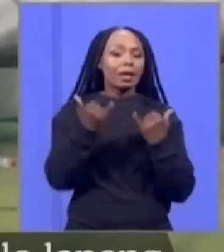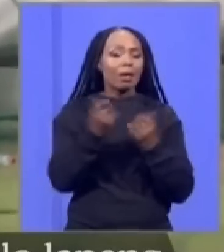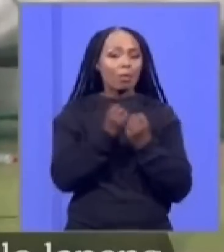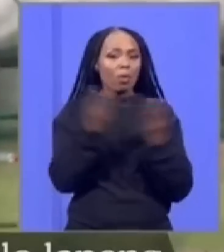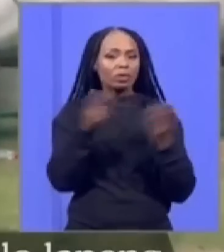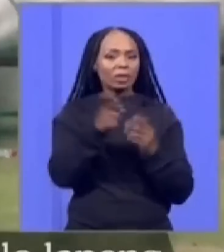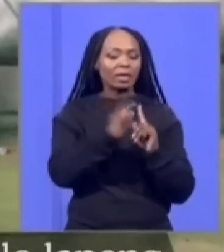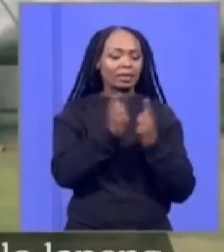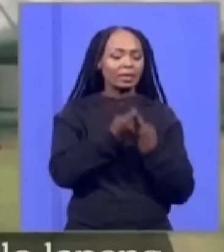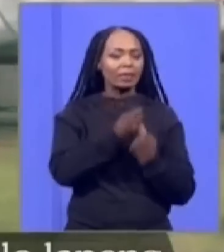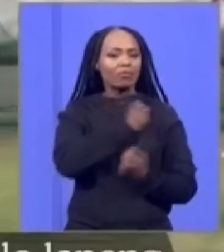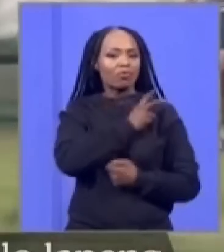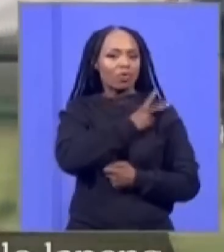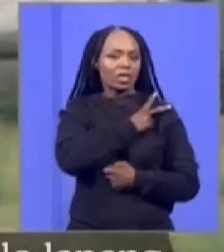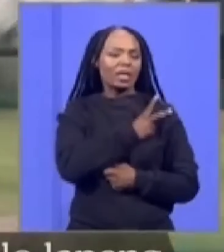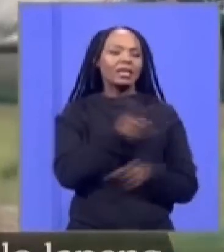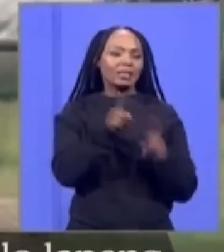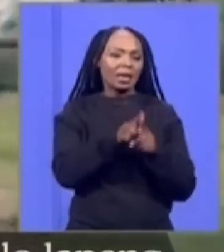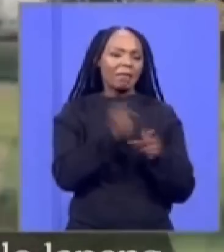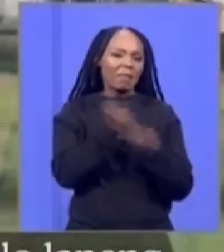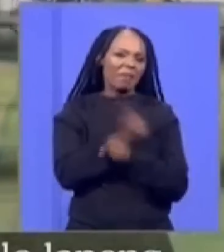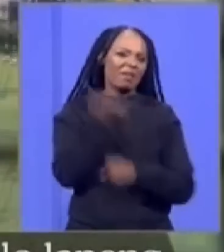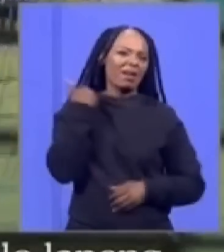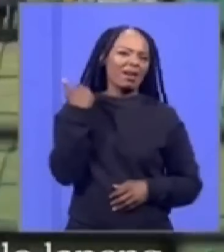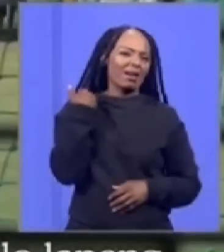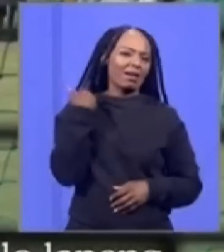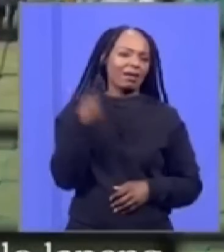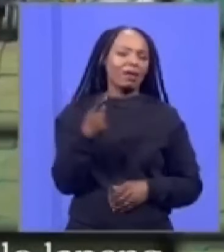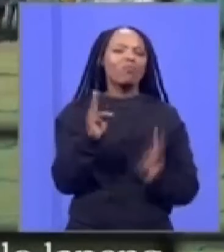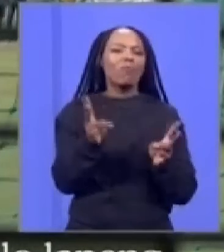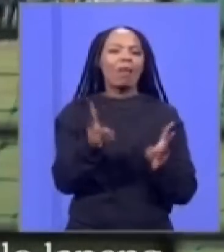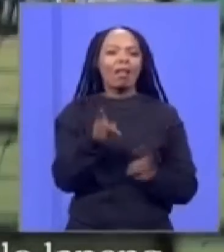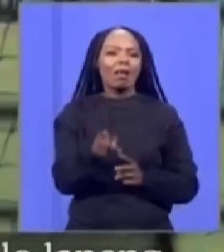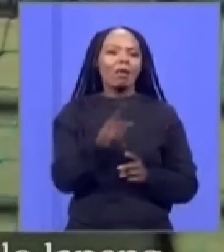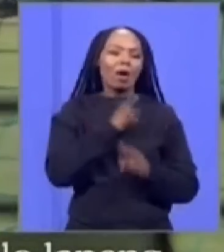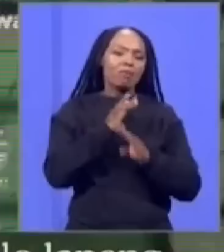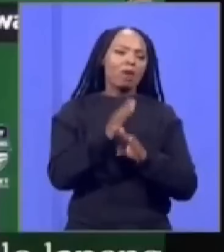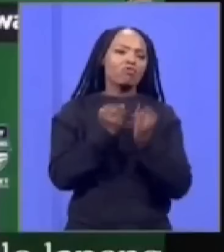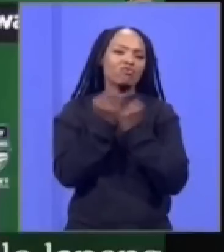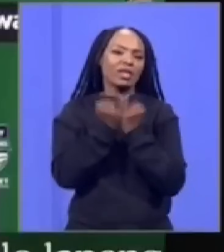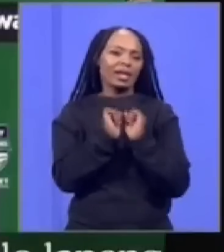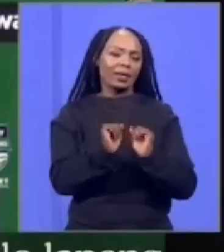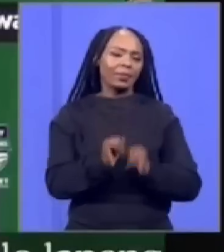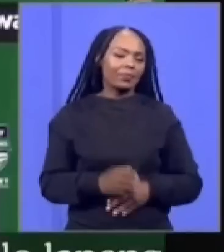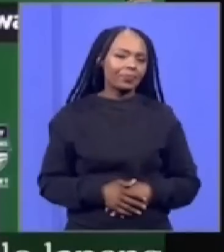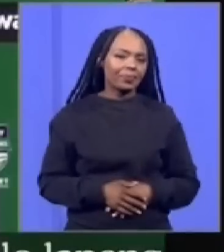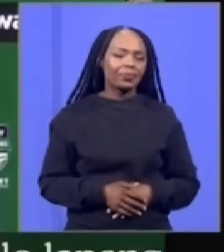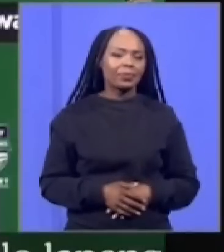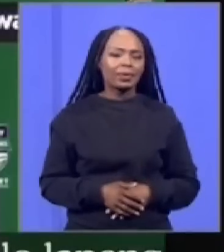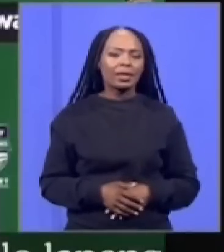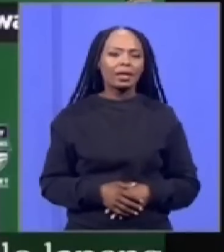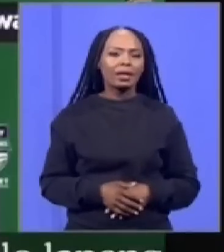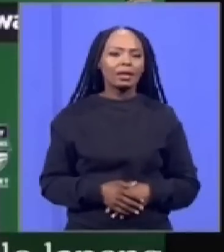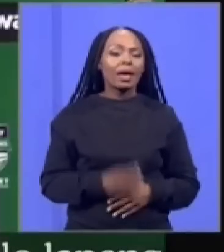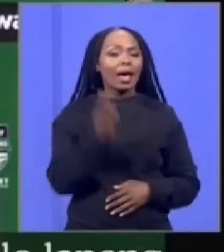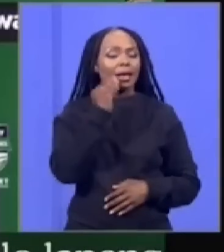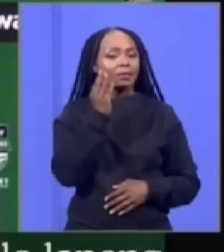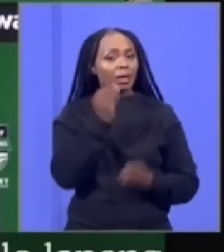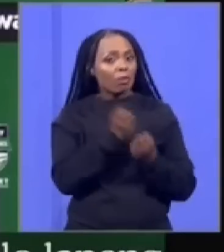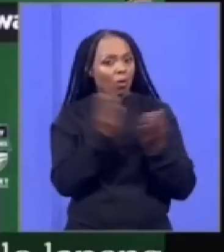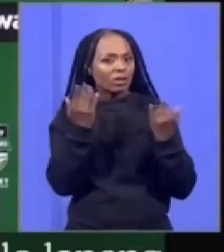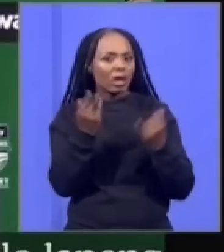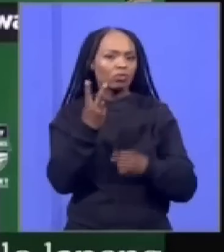sa di-Proteas se batla ho hata mehlaleng ya dibapadi tsa mehleng ho sireletsa rekoto ya sona. I think we'll lean a lot on our experience, having played them